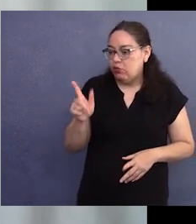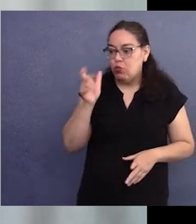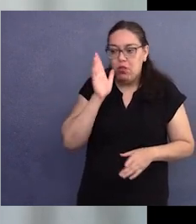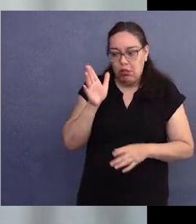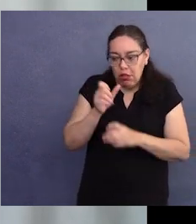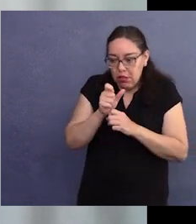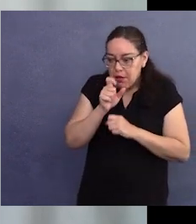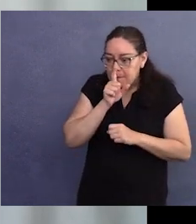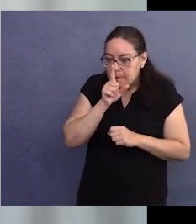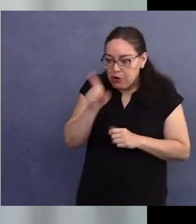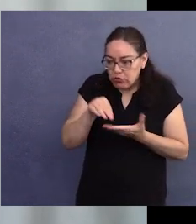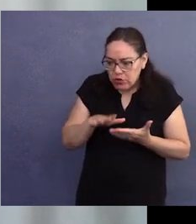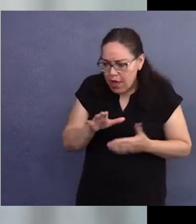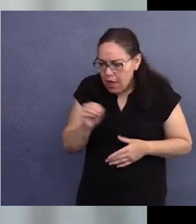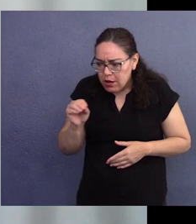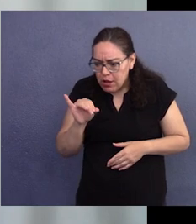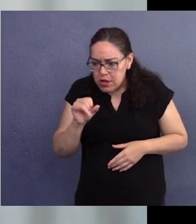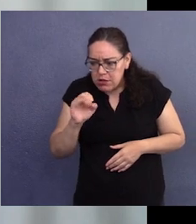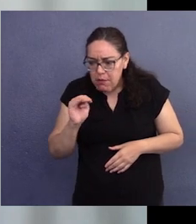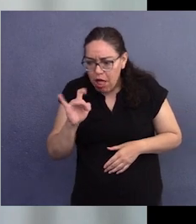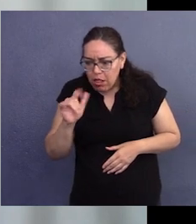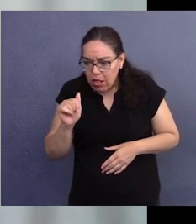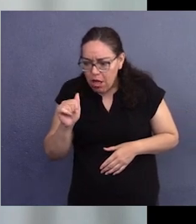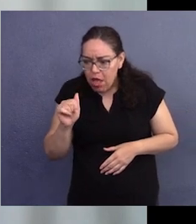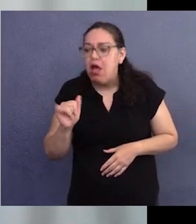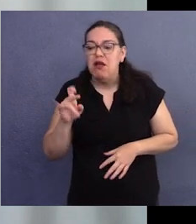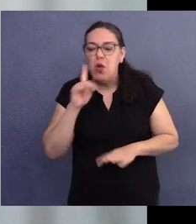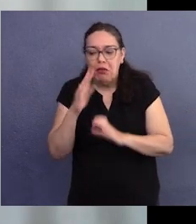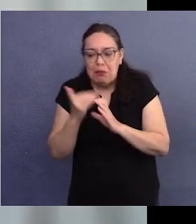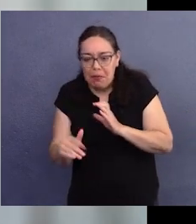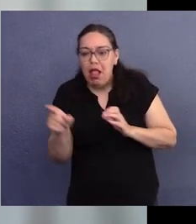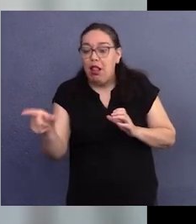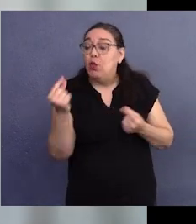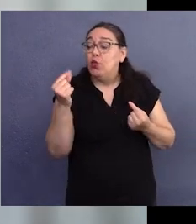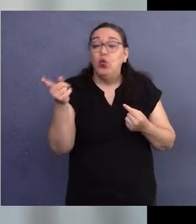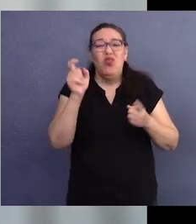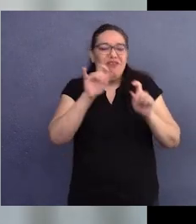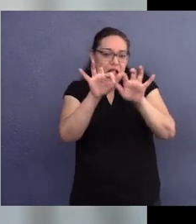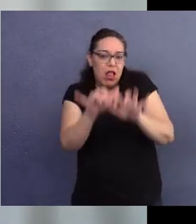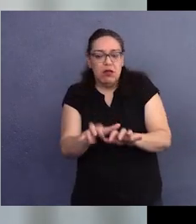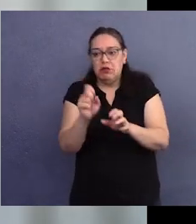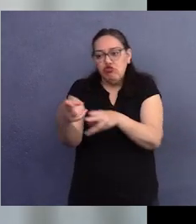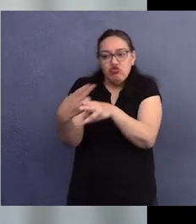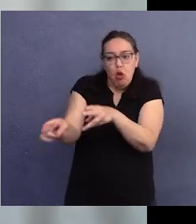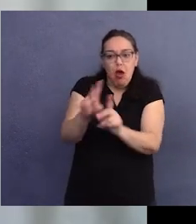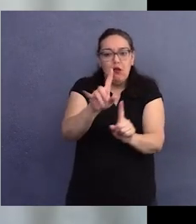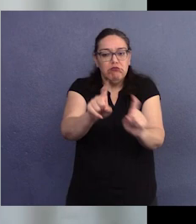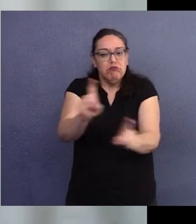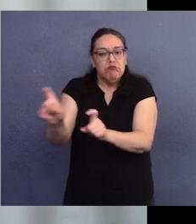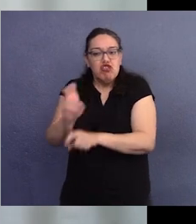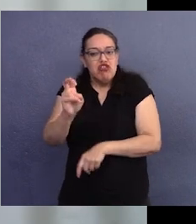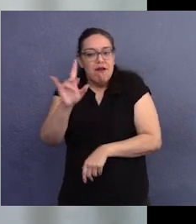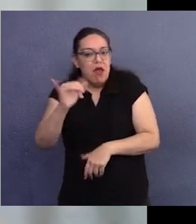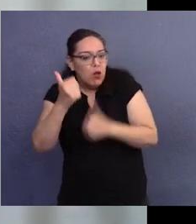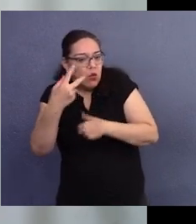make sure to put down, and Ismailia, I'll send you an email, and that way you can fill out. We have a very short survey about what types of artists